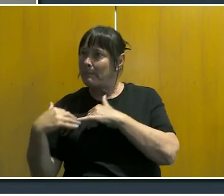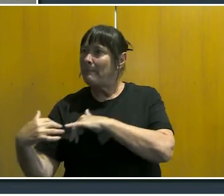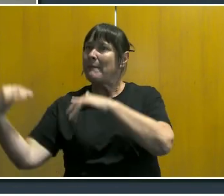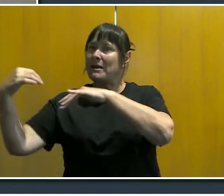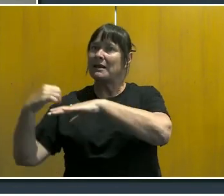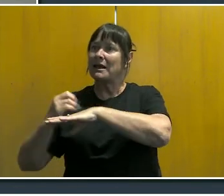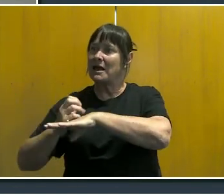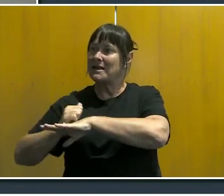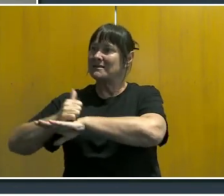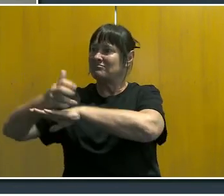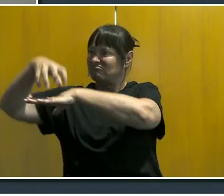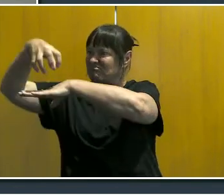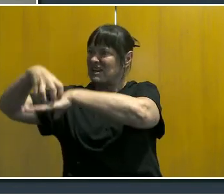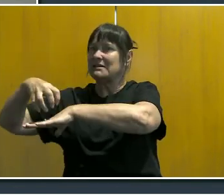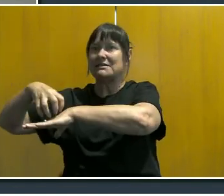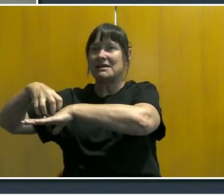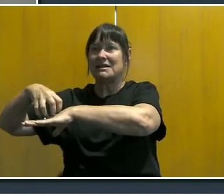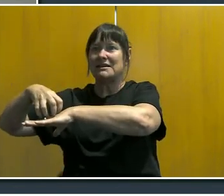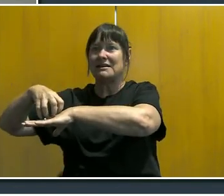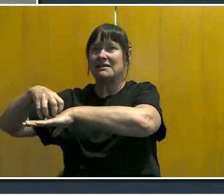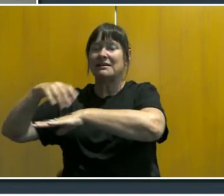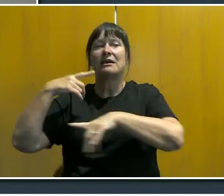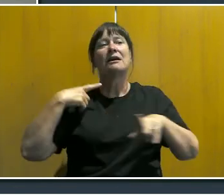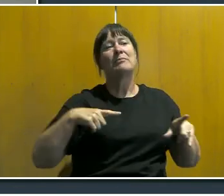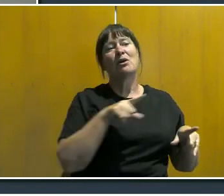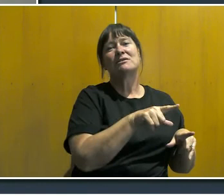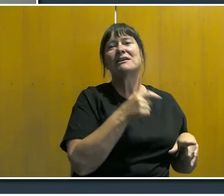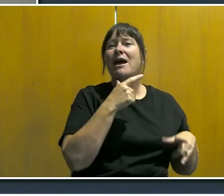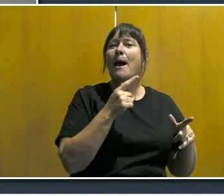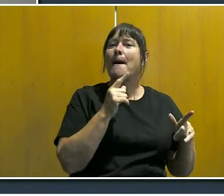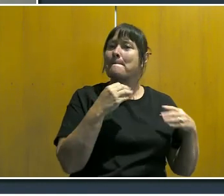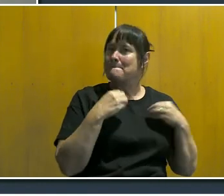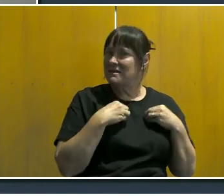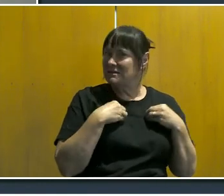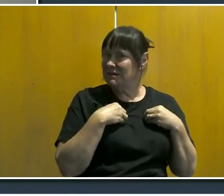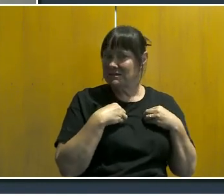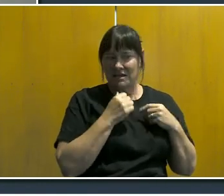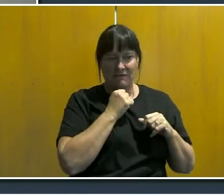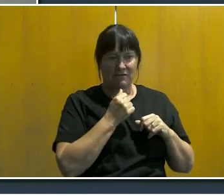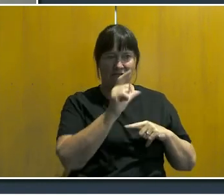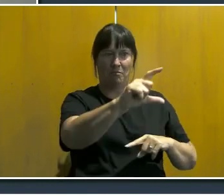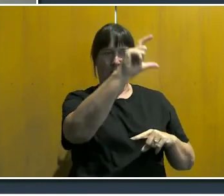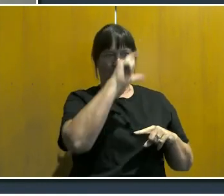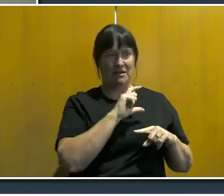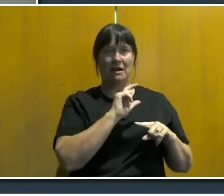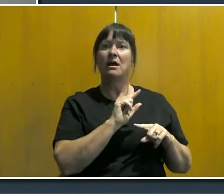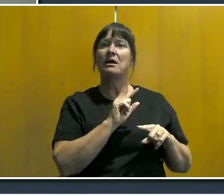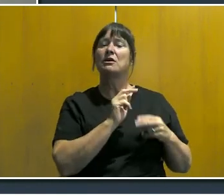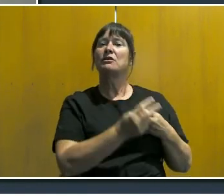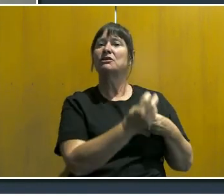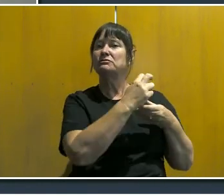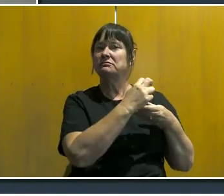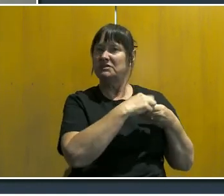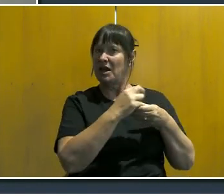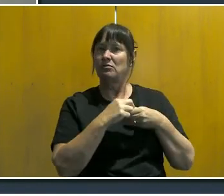Because businesses who have shown a profit declare a dividend and their shareholders get their money back. In the case of a public benefit entity,